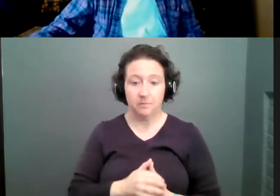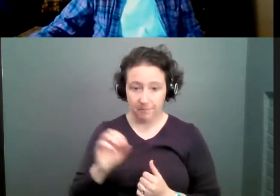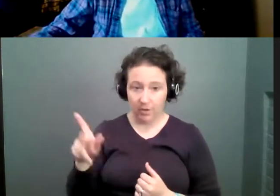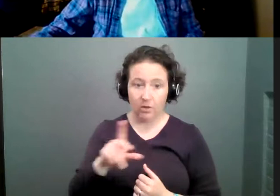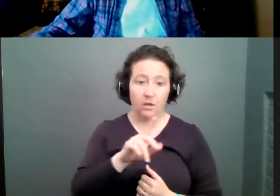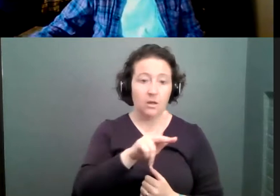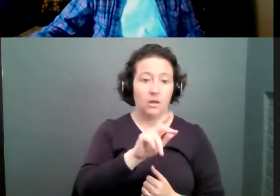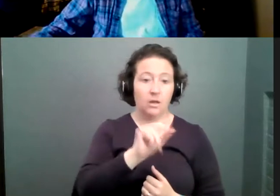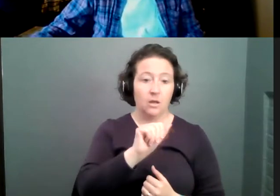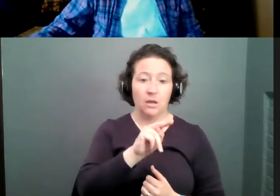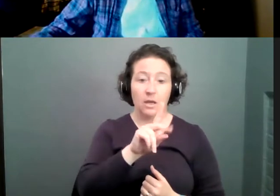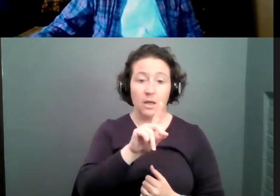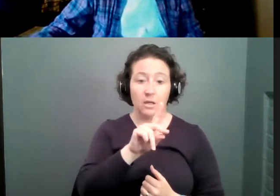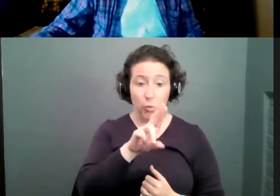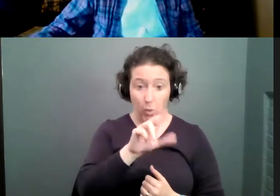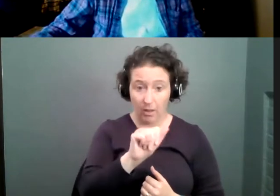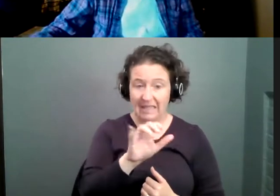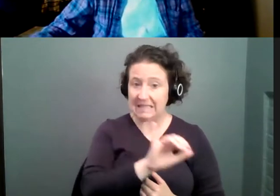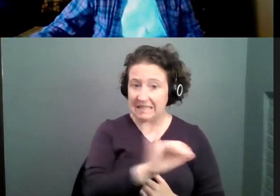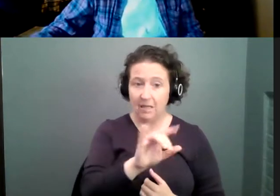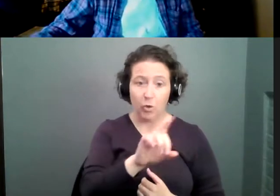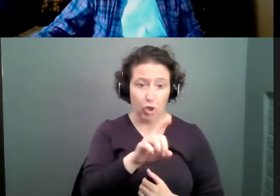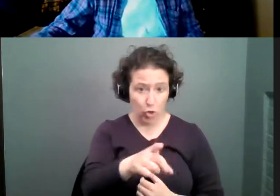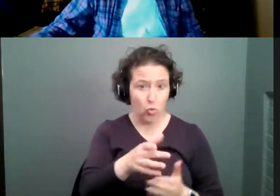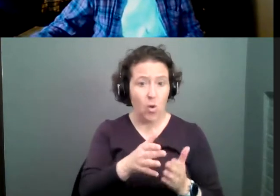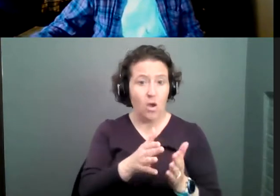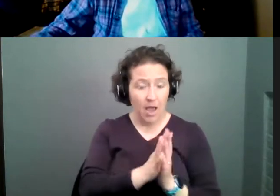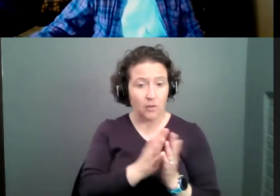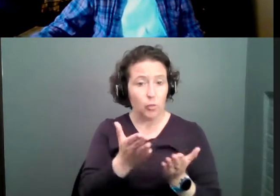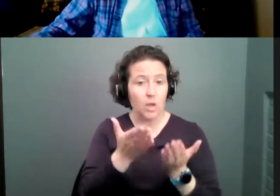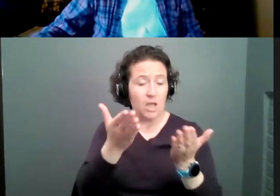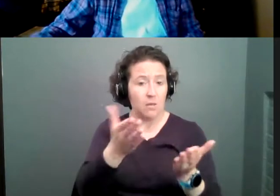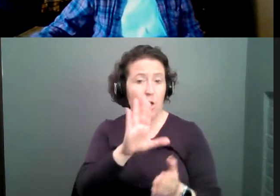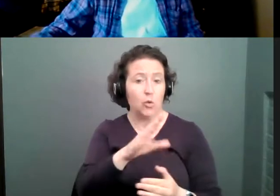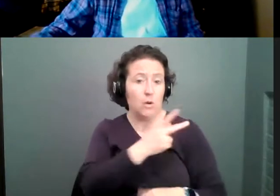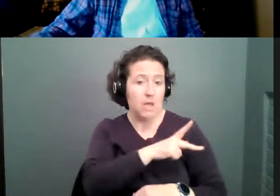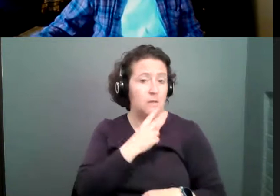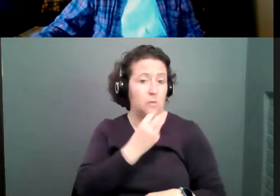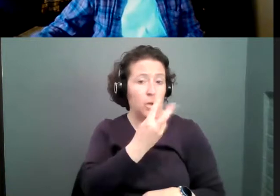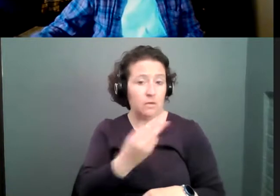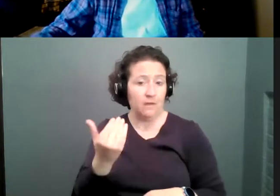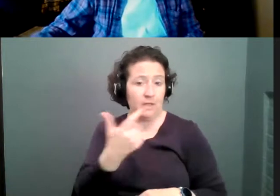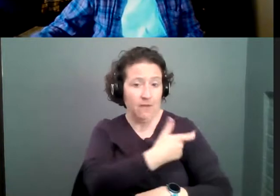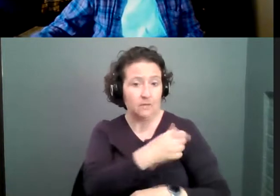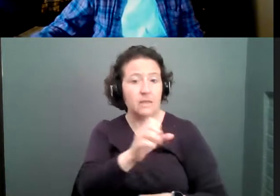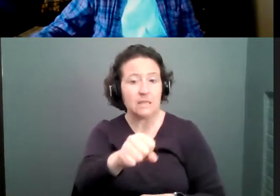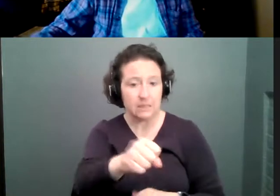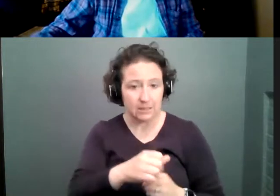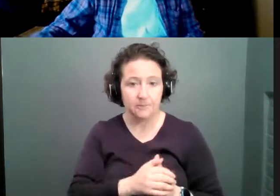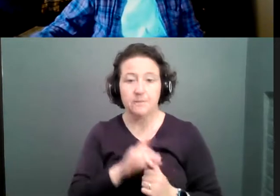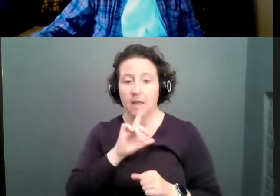Dr. Kandula, can we ask you again, are you asking your 12 to 15-year-old patients to be vaccinated? Yes, I am,